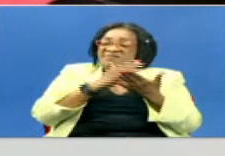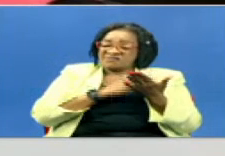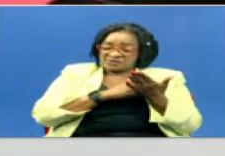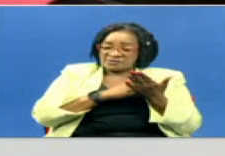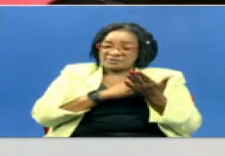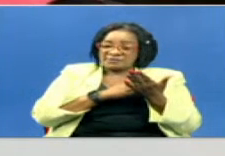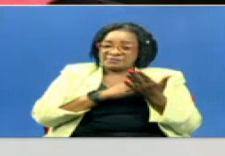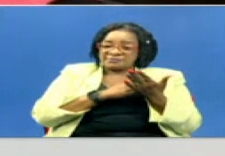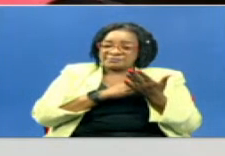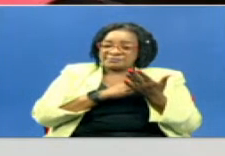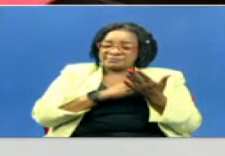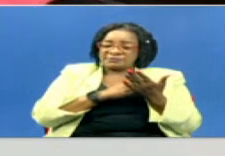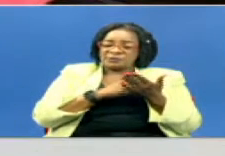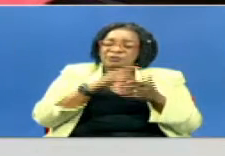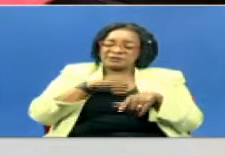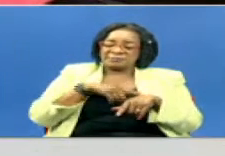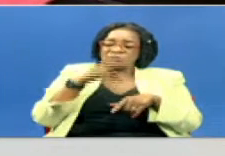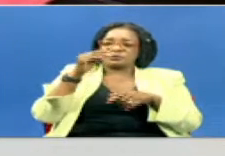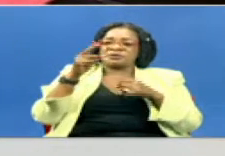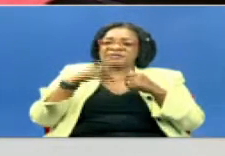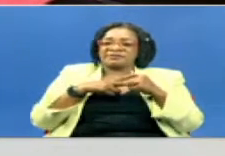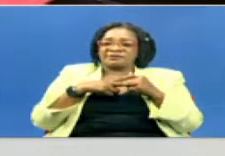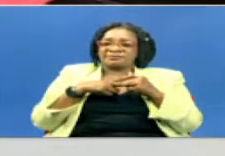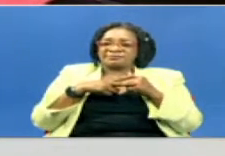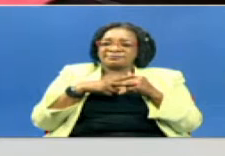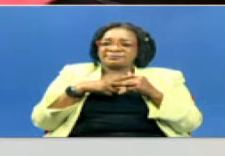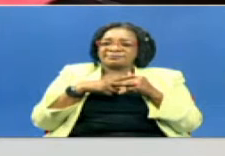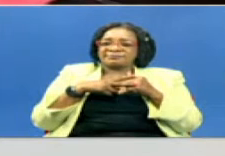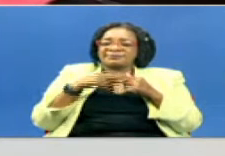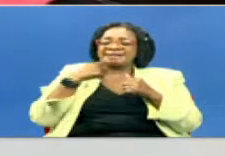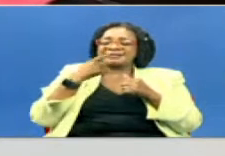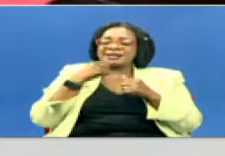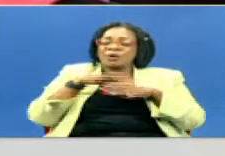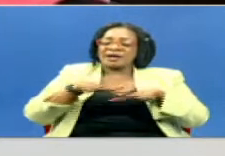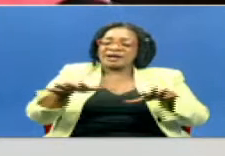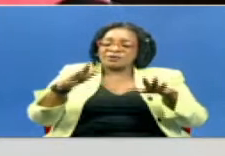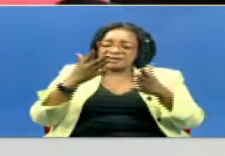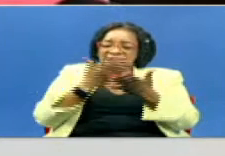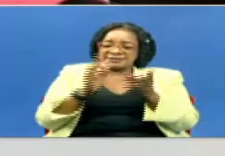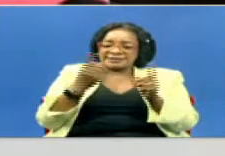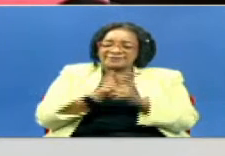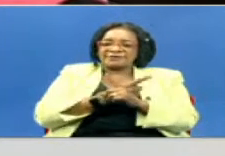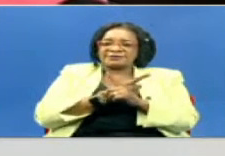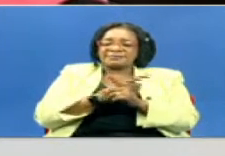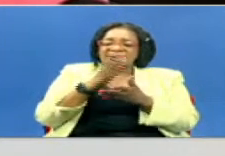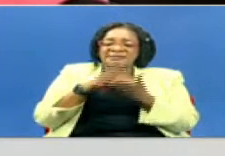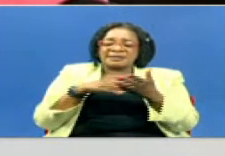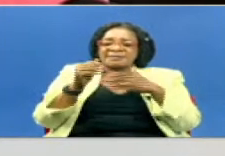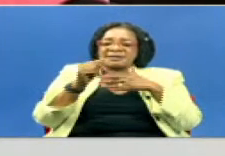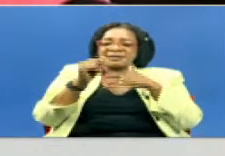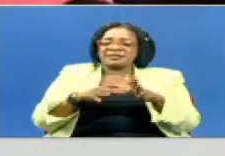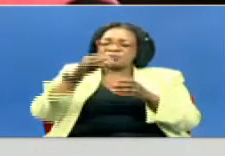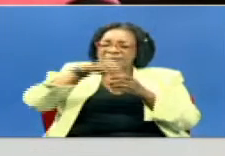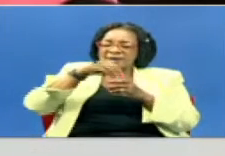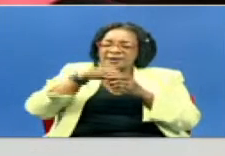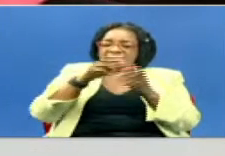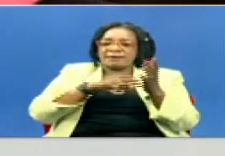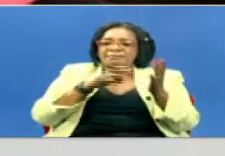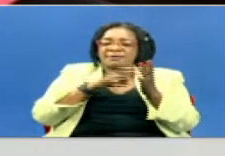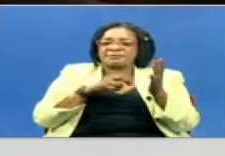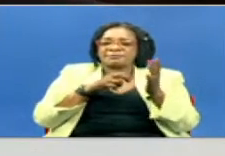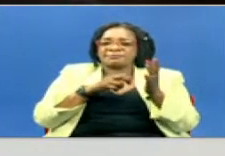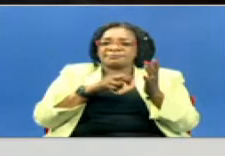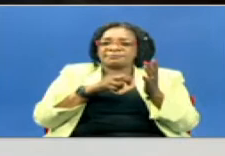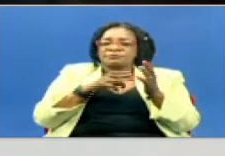Before or during 2027? They say kwa ground vitu ni different. But then also some leaders within the Ukambani region have